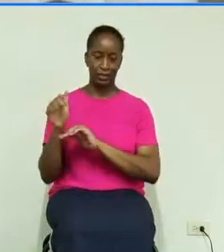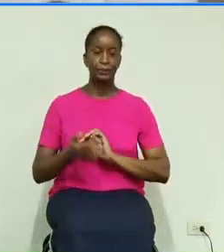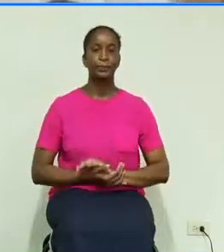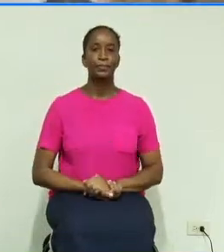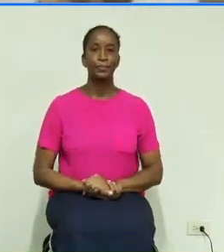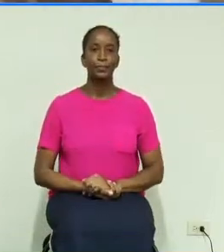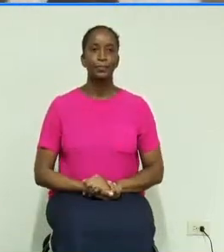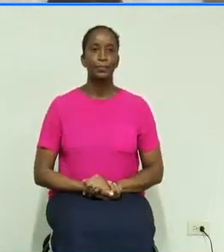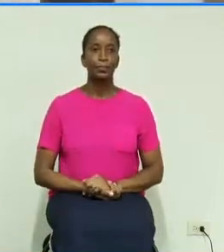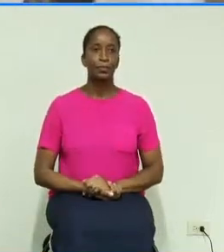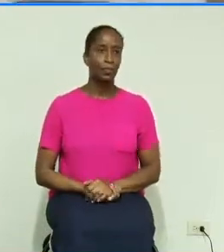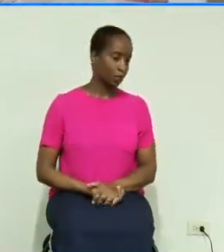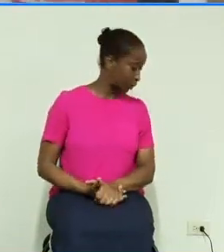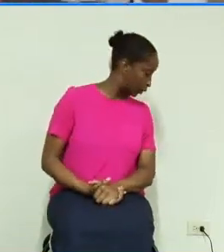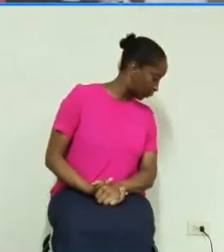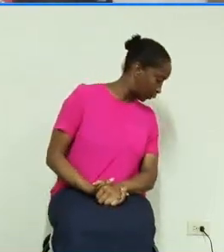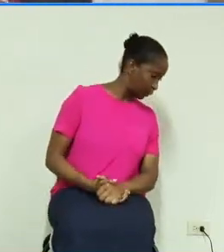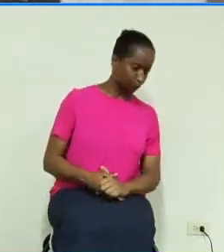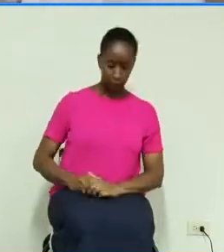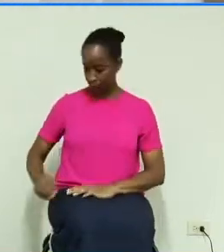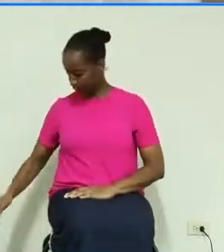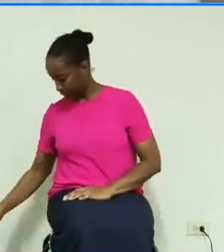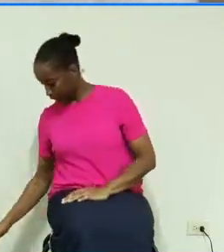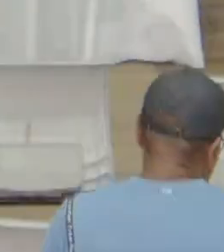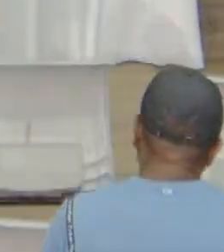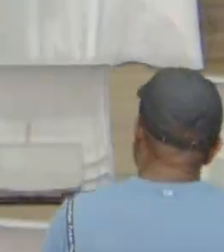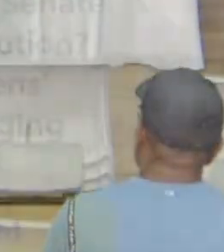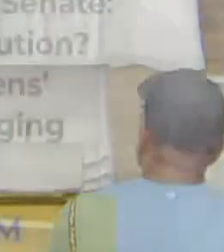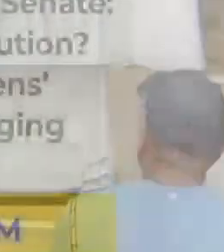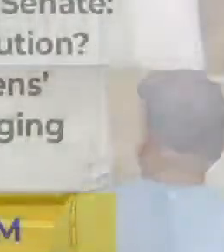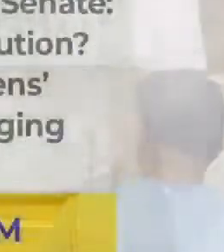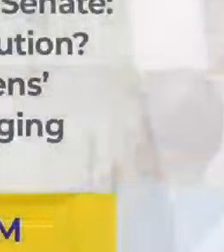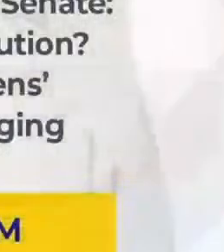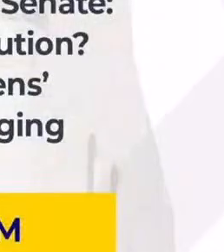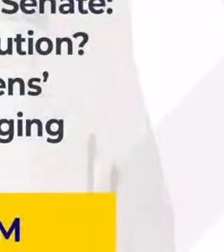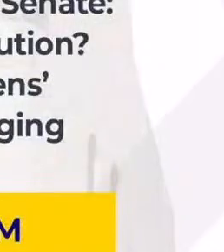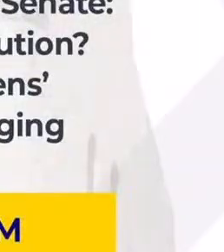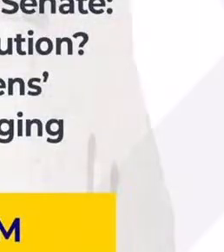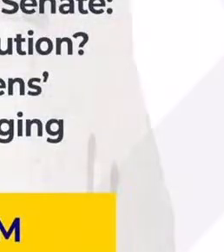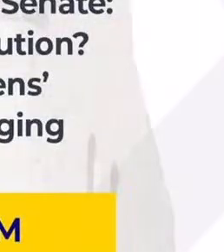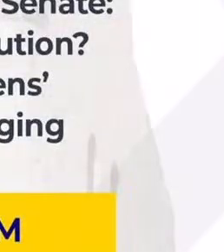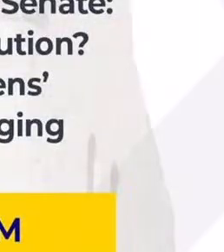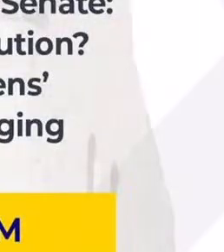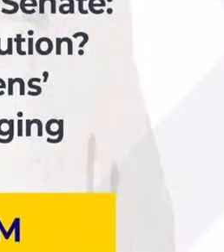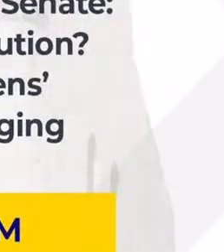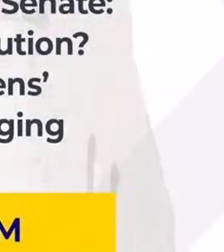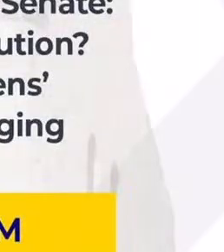Thank you. Thank you so much, ladies. You are welcome.